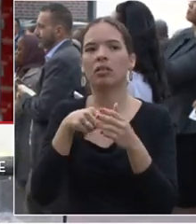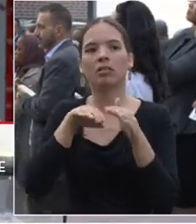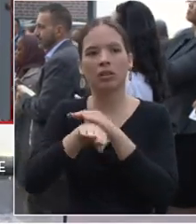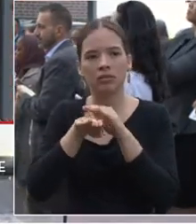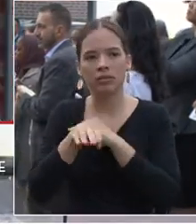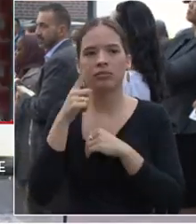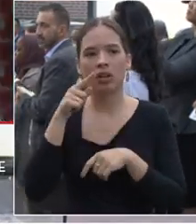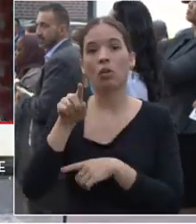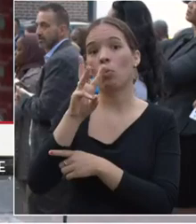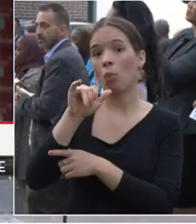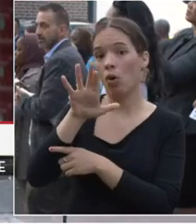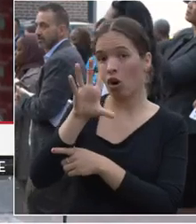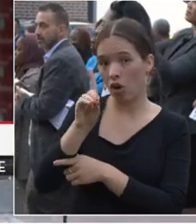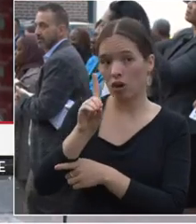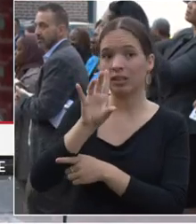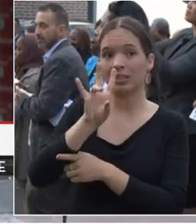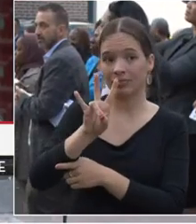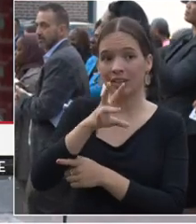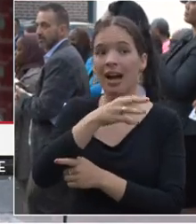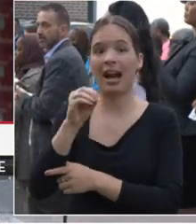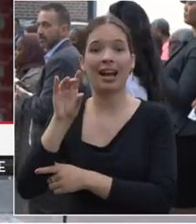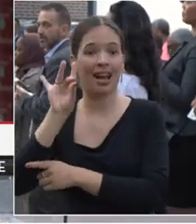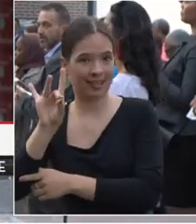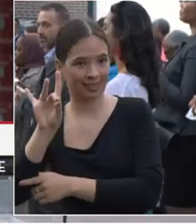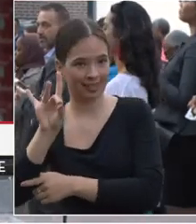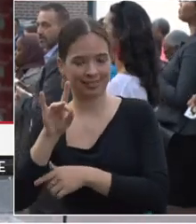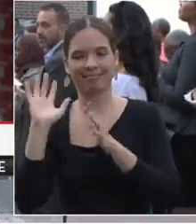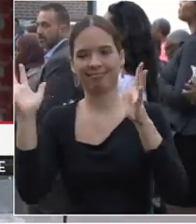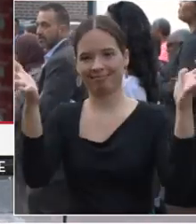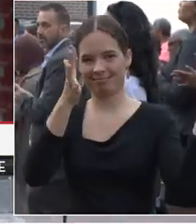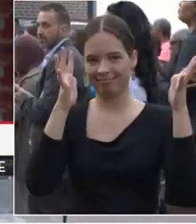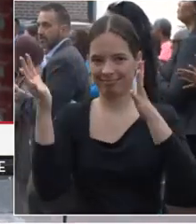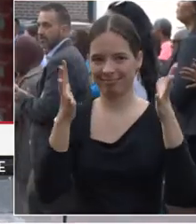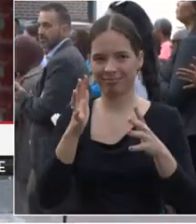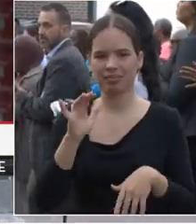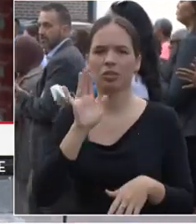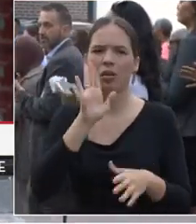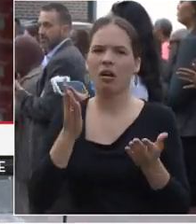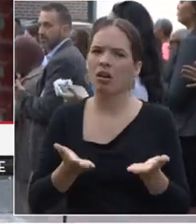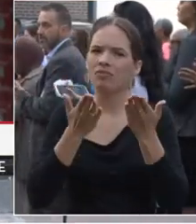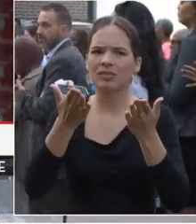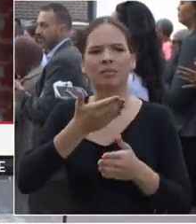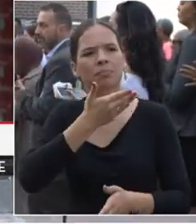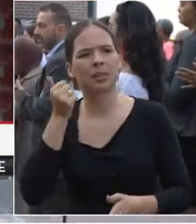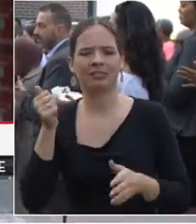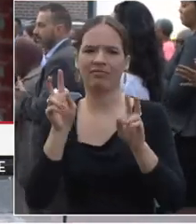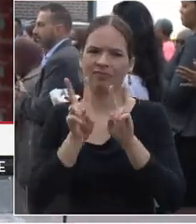will always offer the best value on groceries every day.